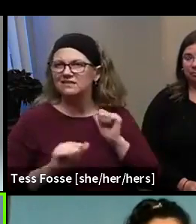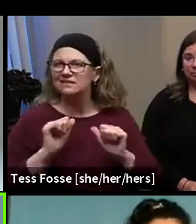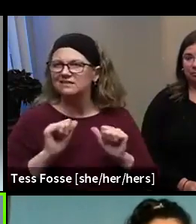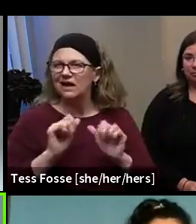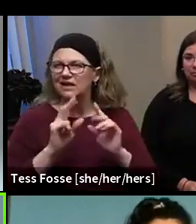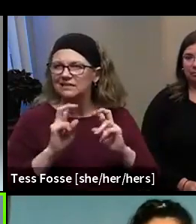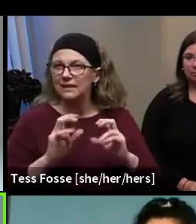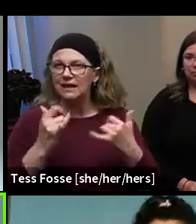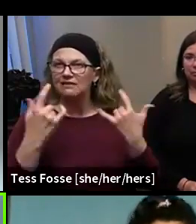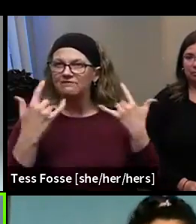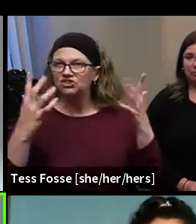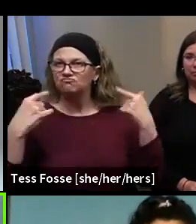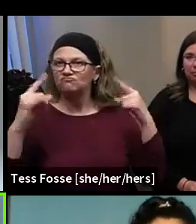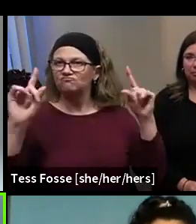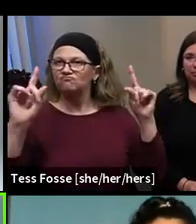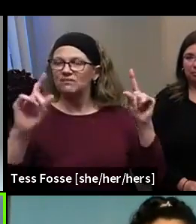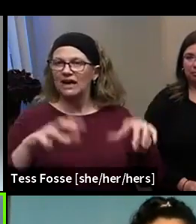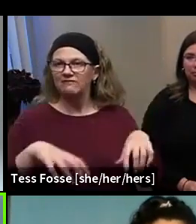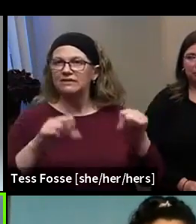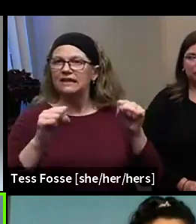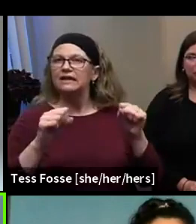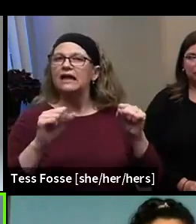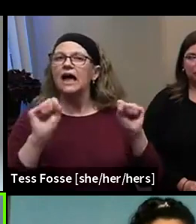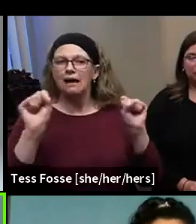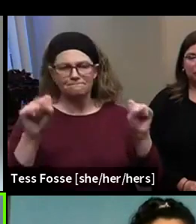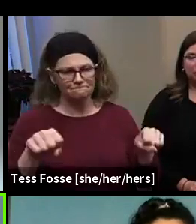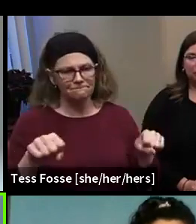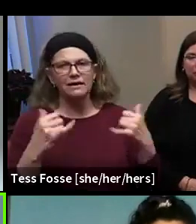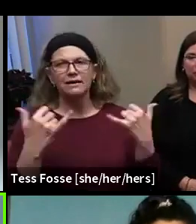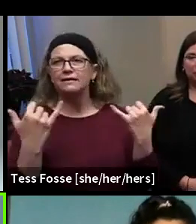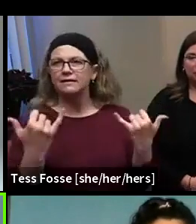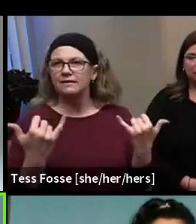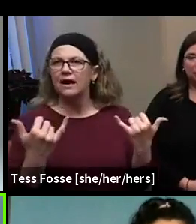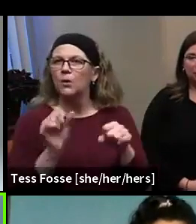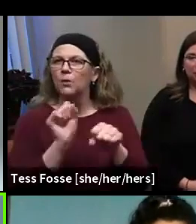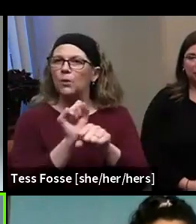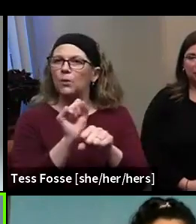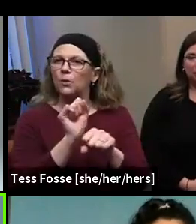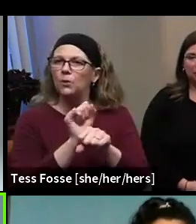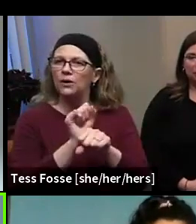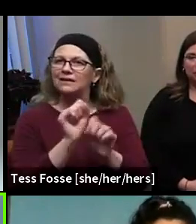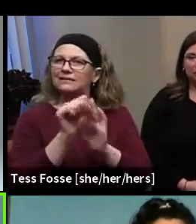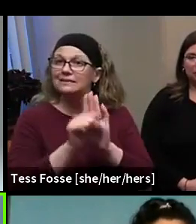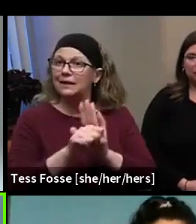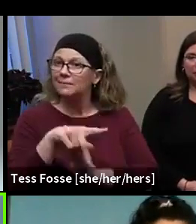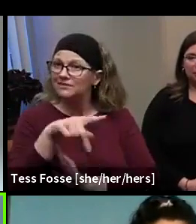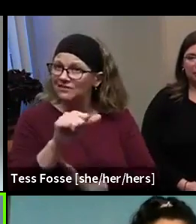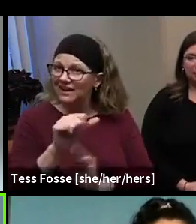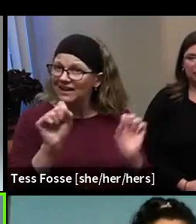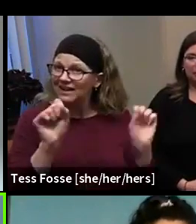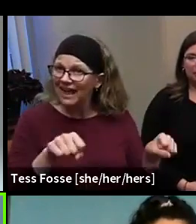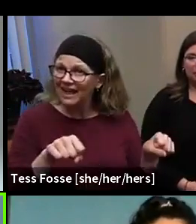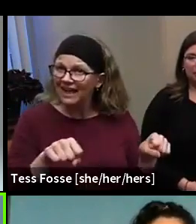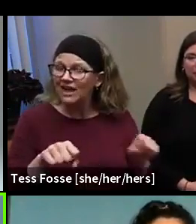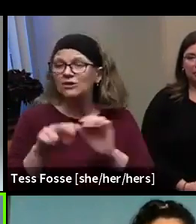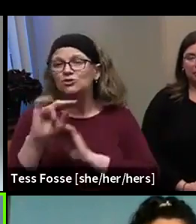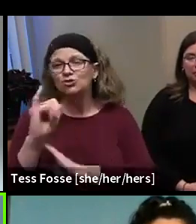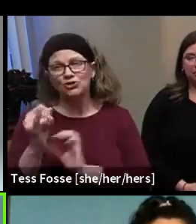now successfully done that. I've taken it and I am able to work in the state of Pennsylvania as well as the state of New